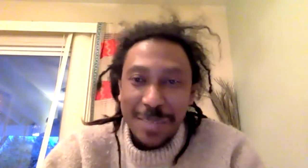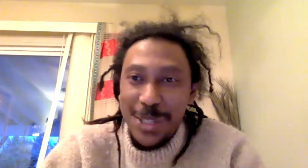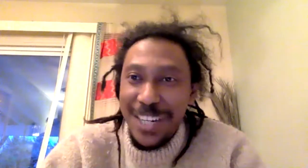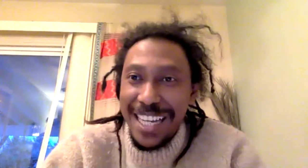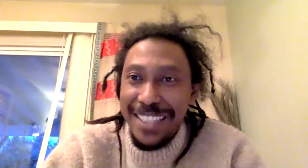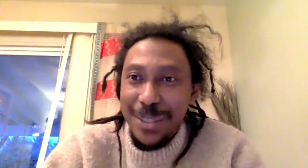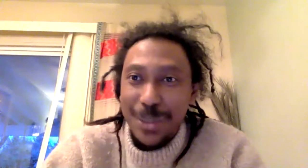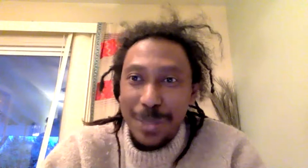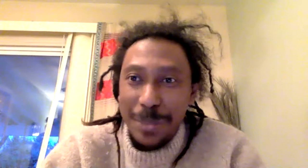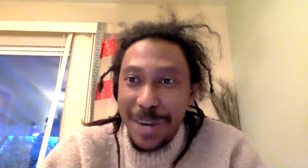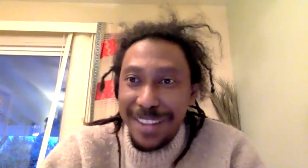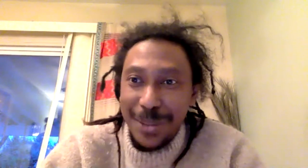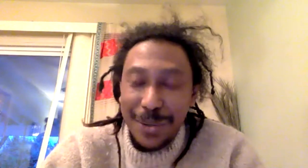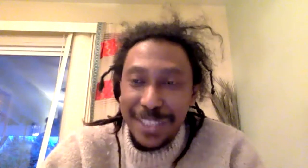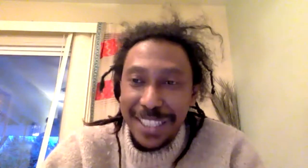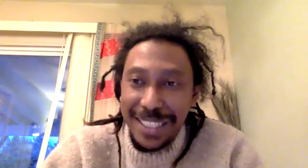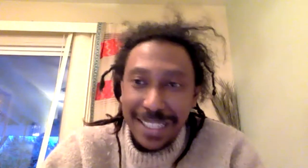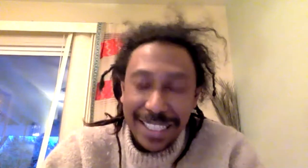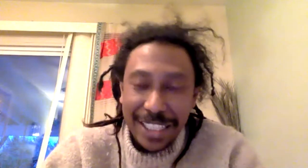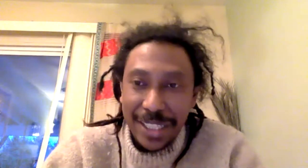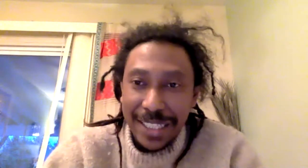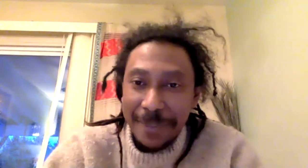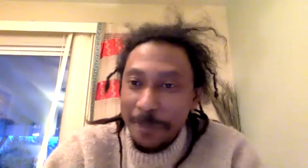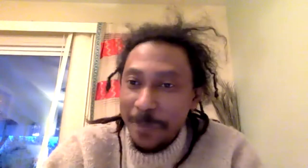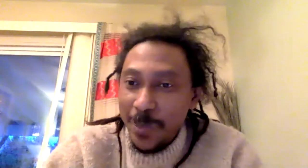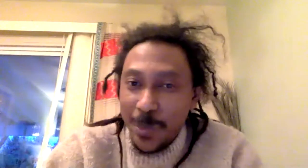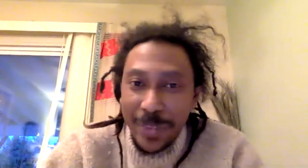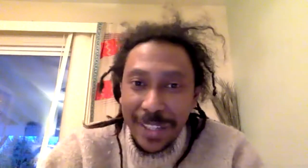I'm so glad to be part of this session.